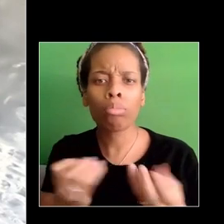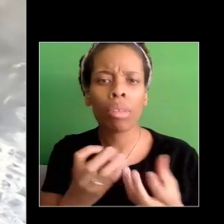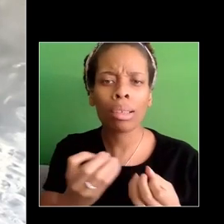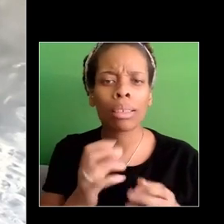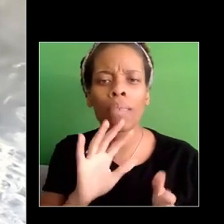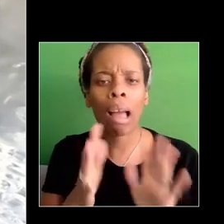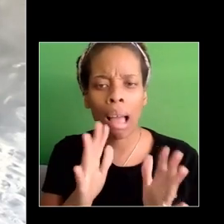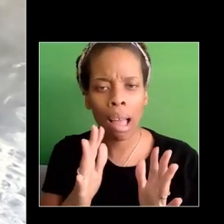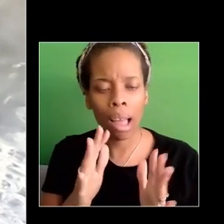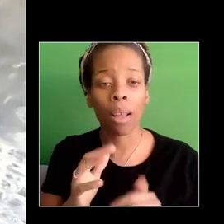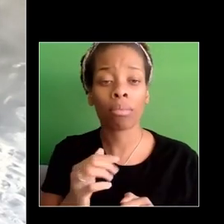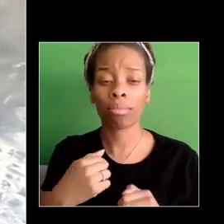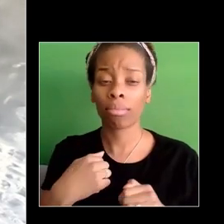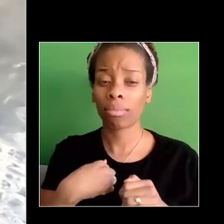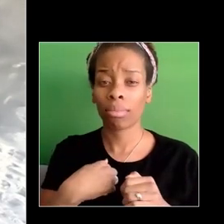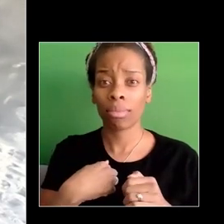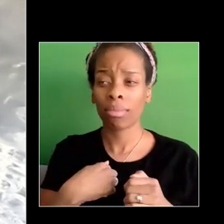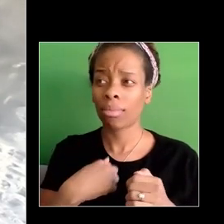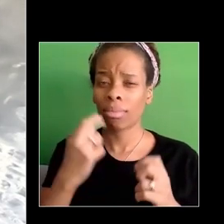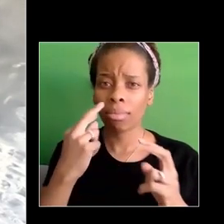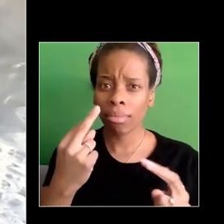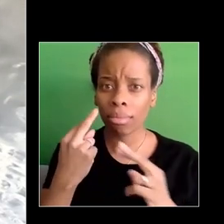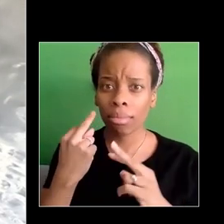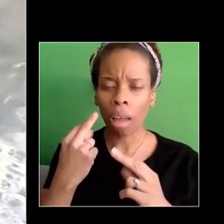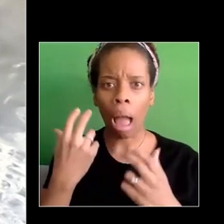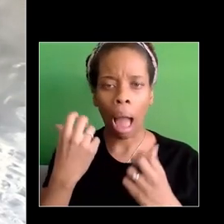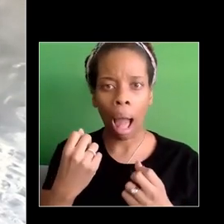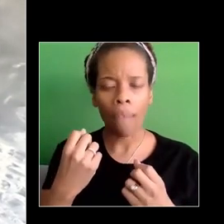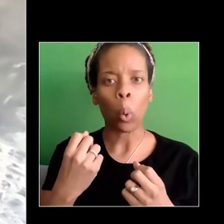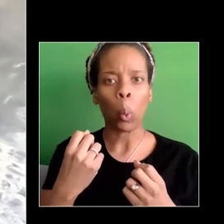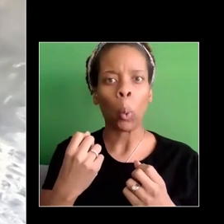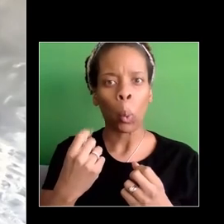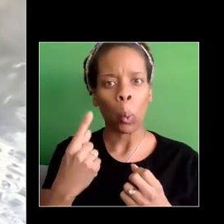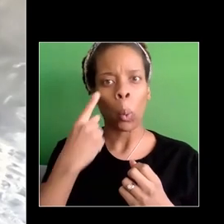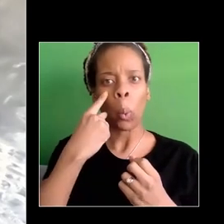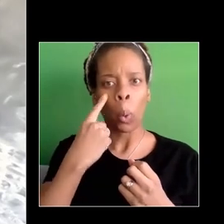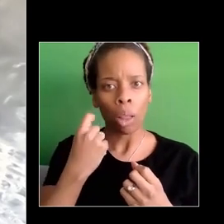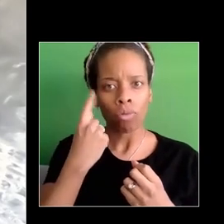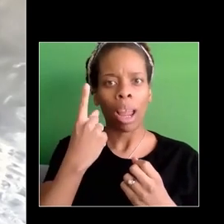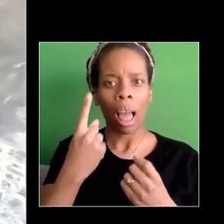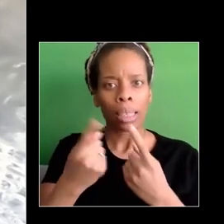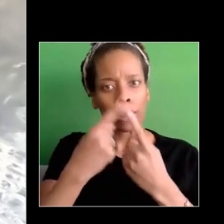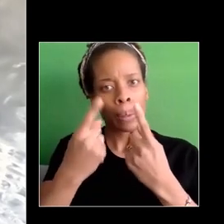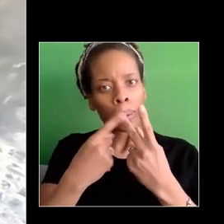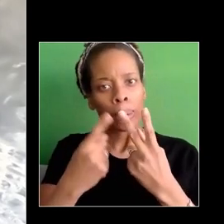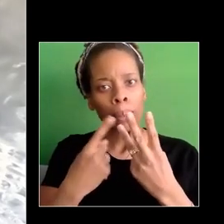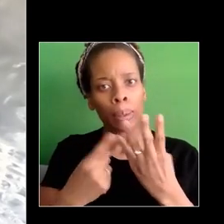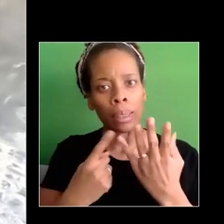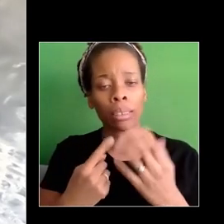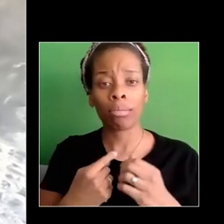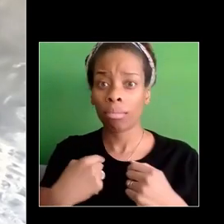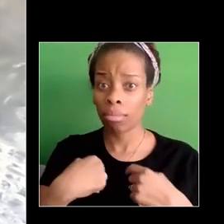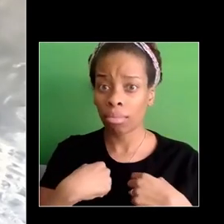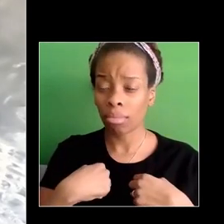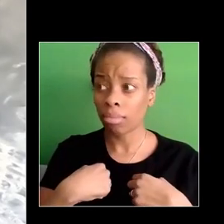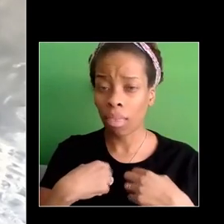really, things like this always put everything in perspective, doesn't it? You just think, well, so long as I'm alive,